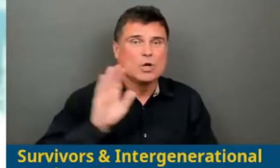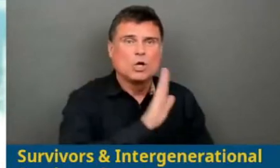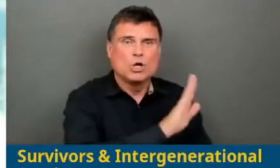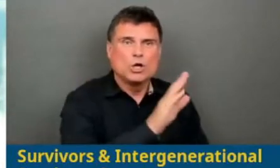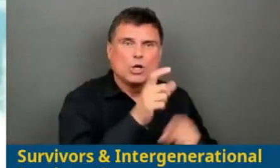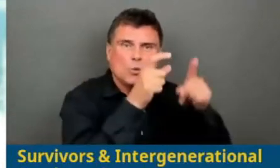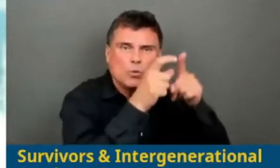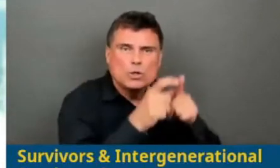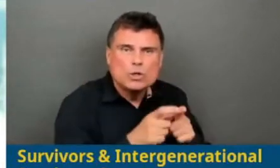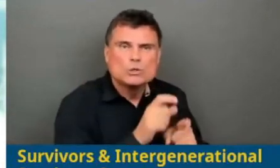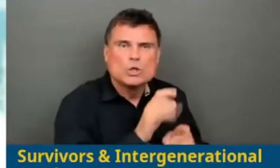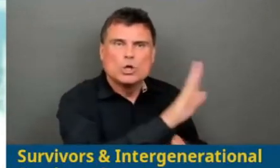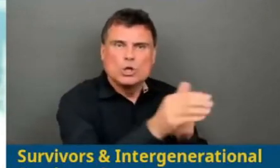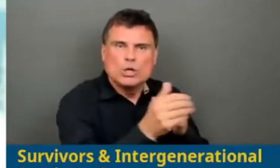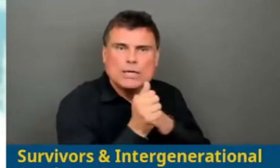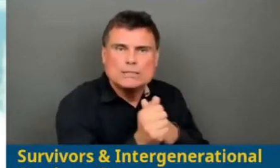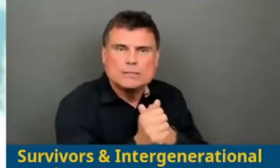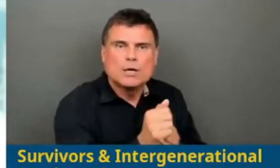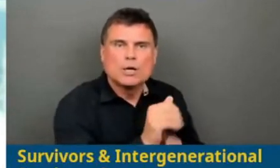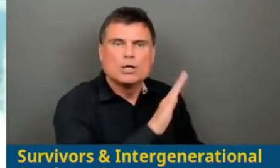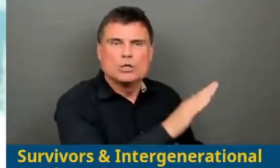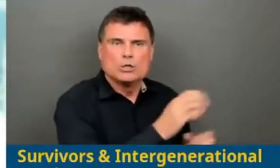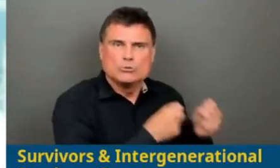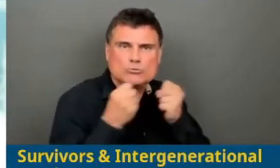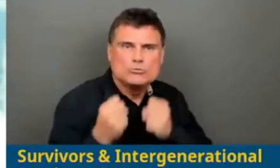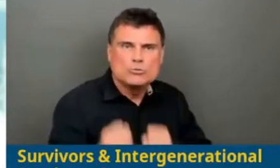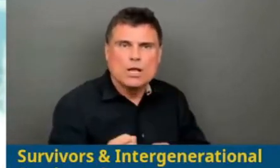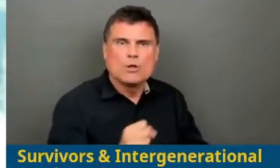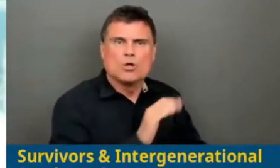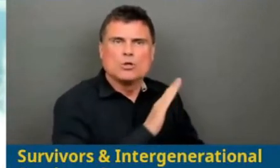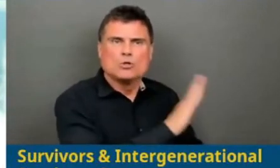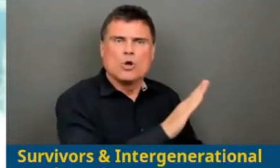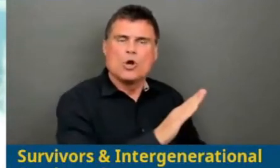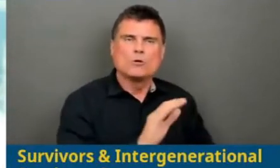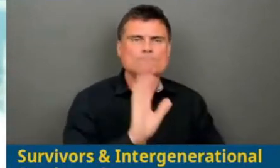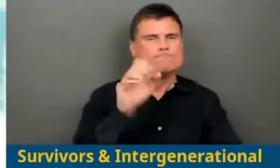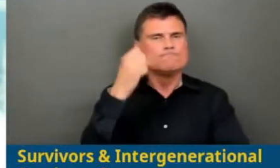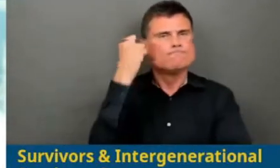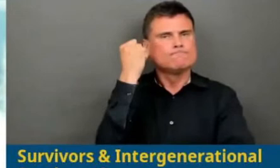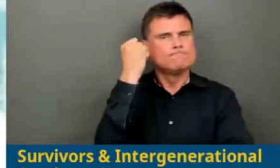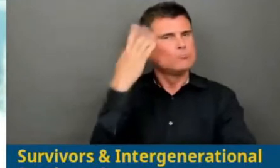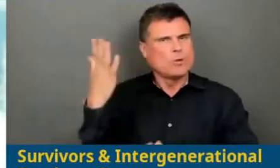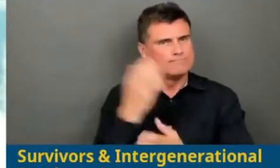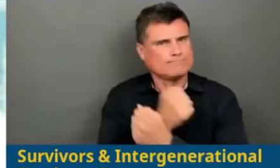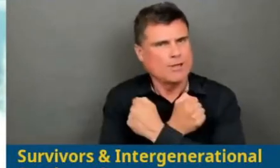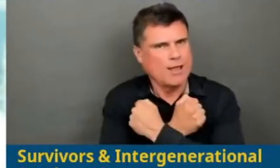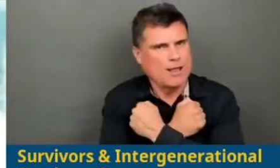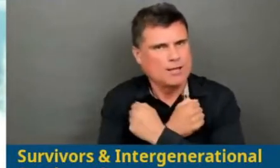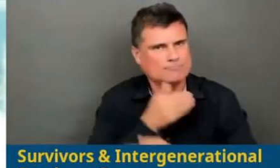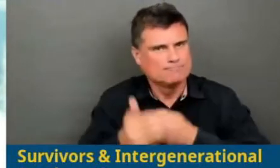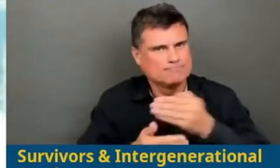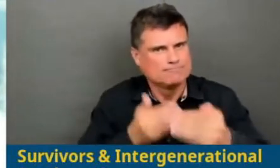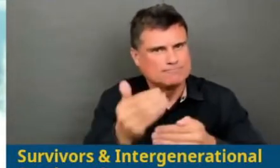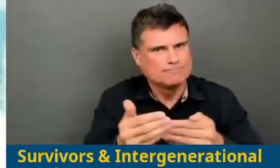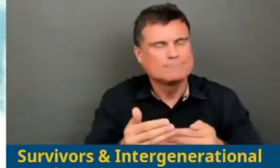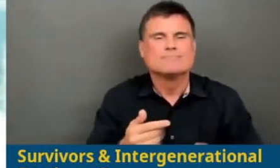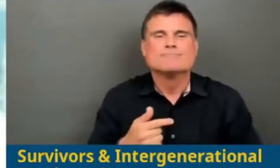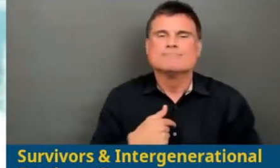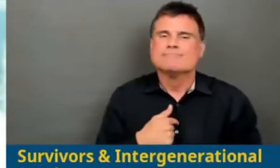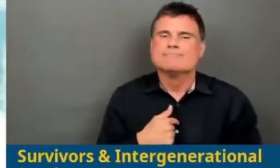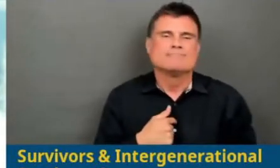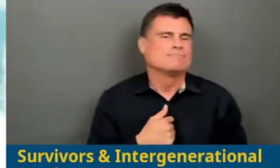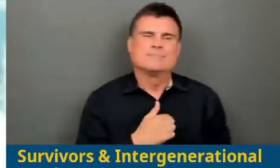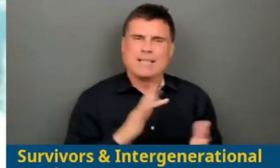fortitude, your unwavering love, and we're so honored that you have stepped up to hold